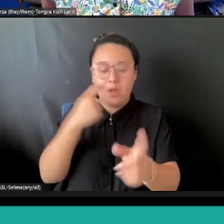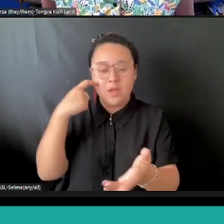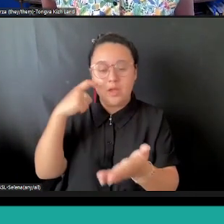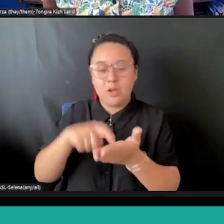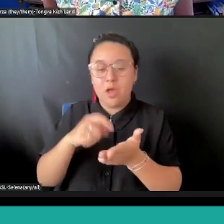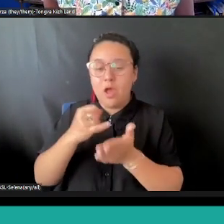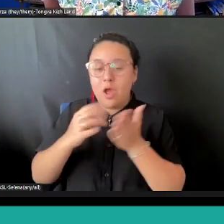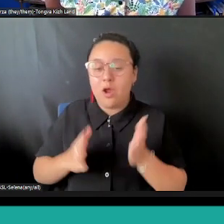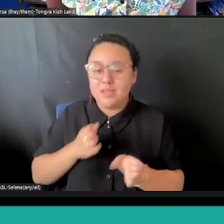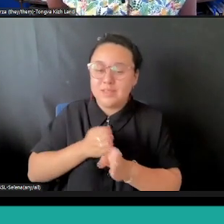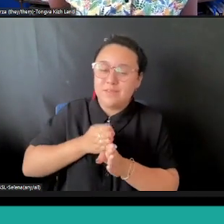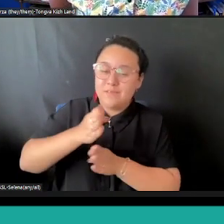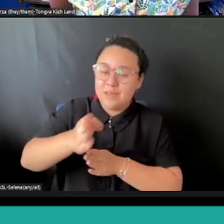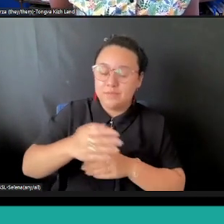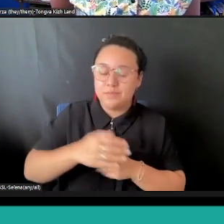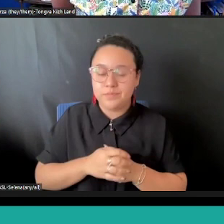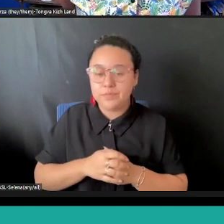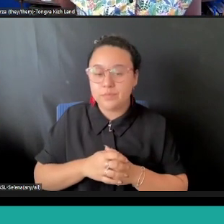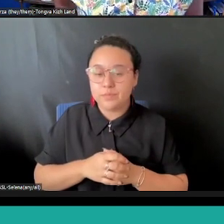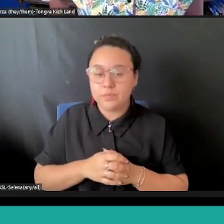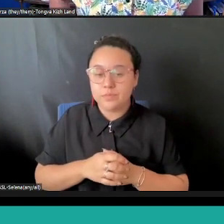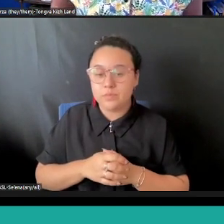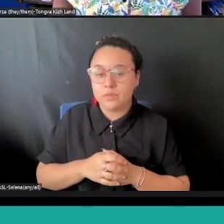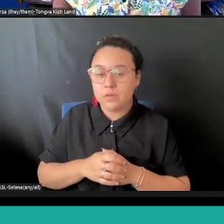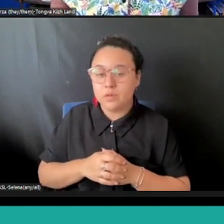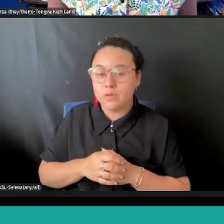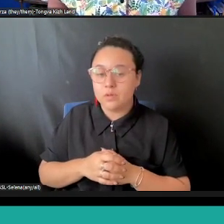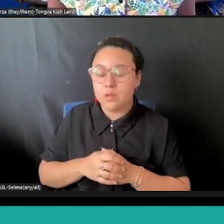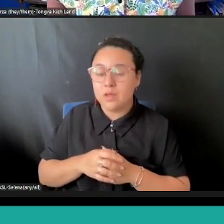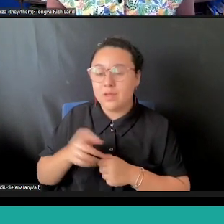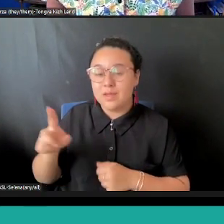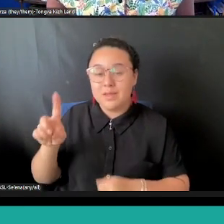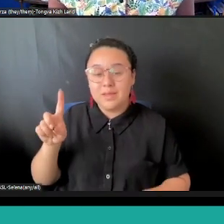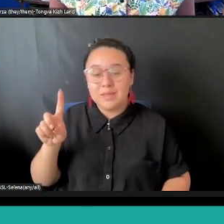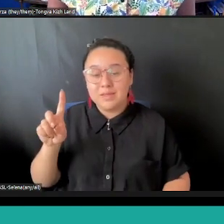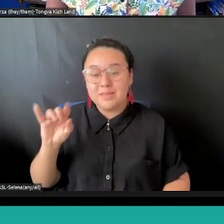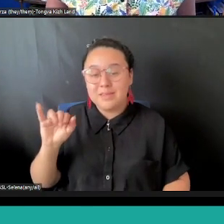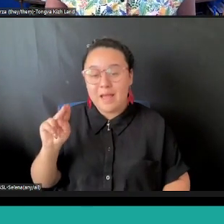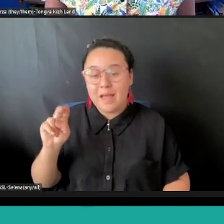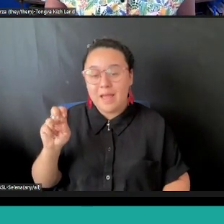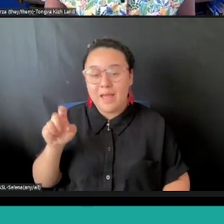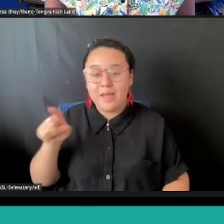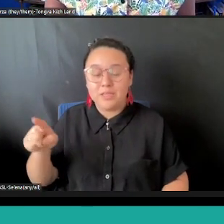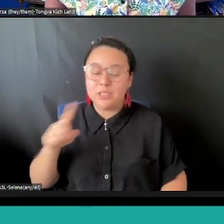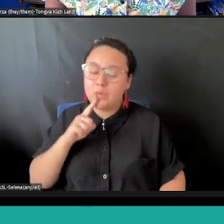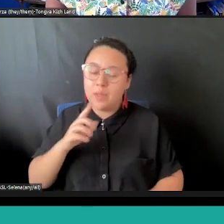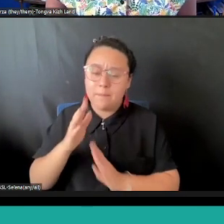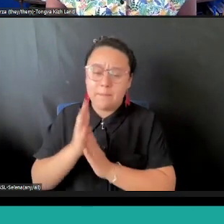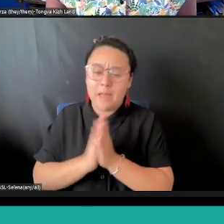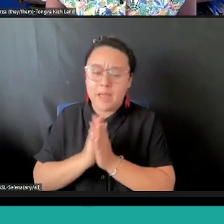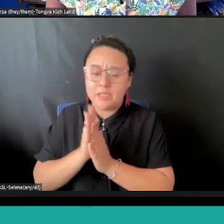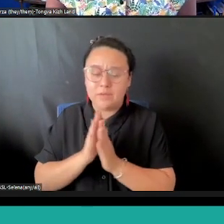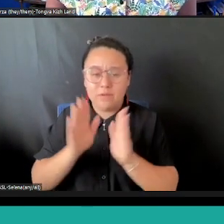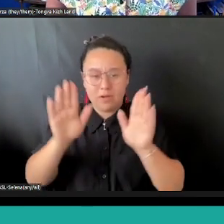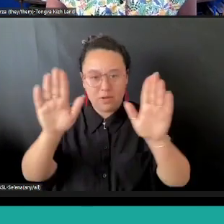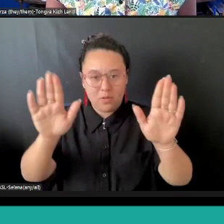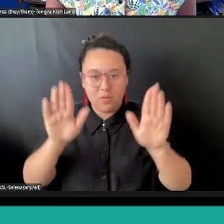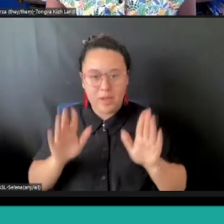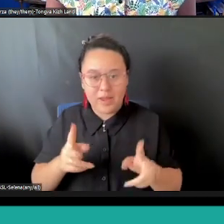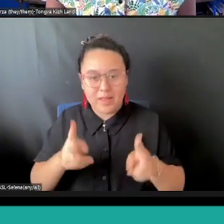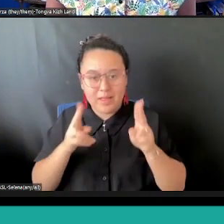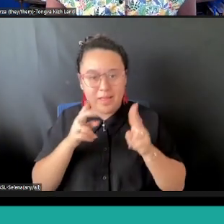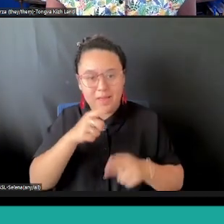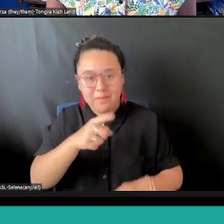field. And in particular, you know, one of the things that Diane was so passionate about, as we saw in this great clip from Latins Anonymous,